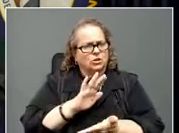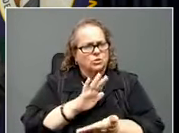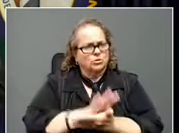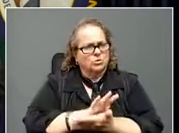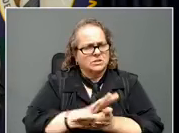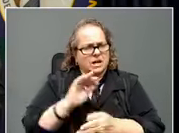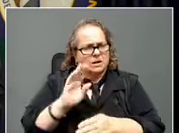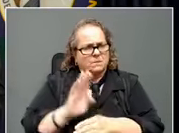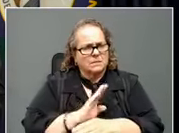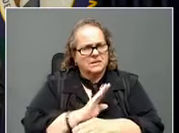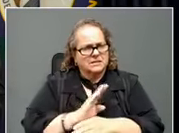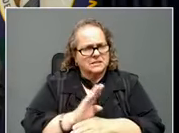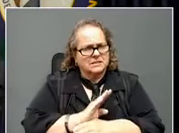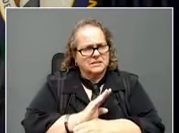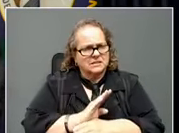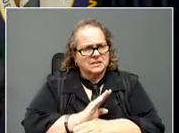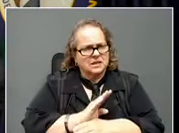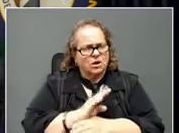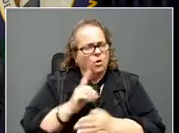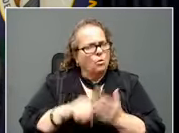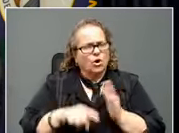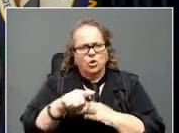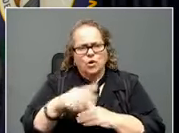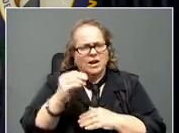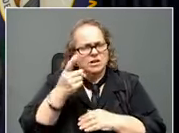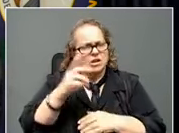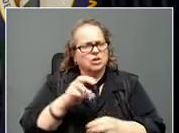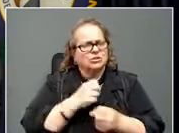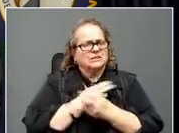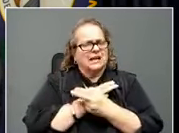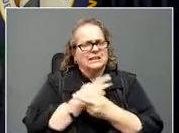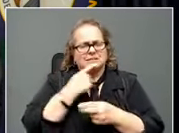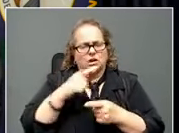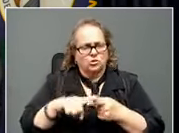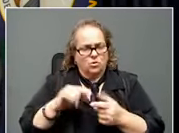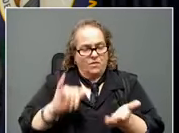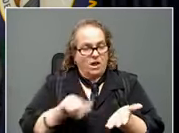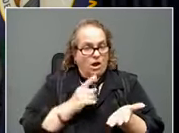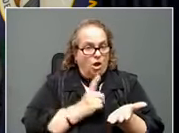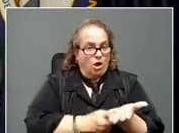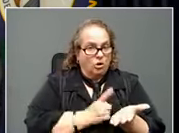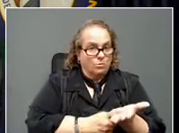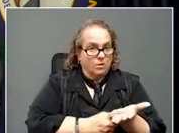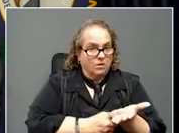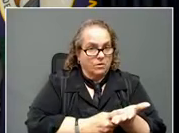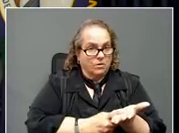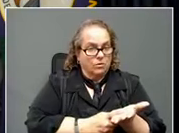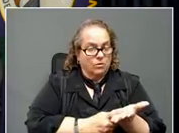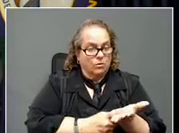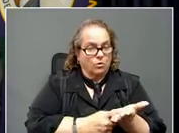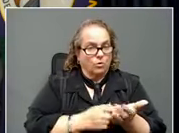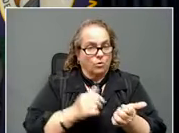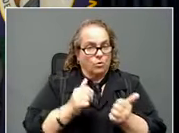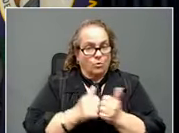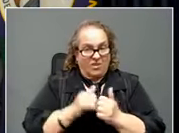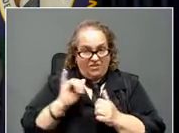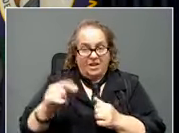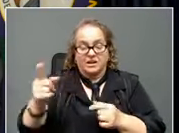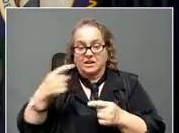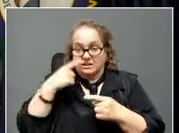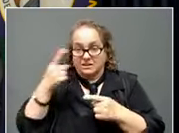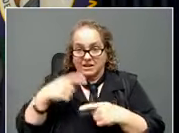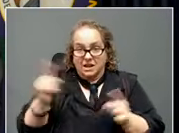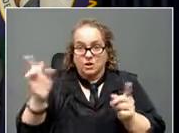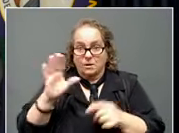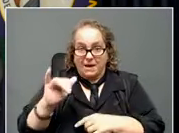what would you or Dr. Stack say to the argument that with that sort of declared at this point by the CDC,